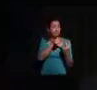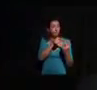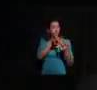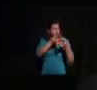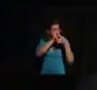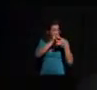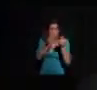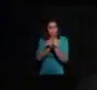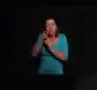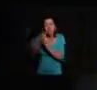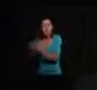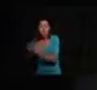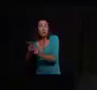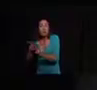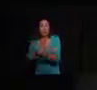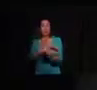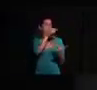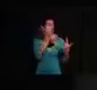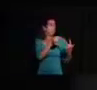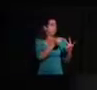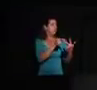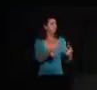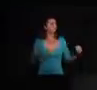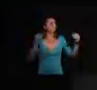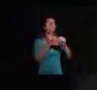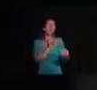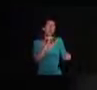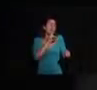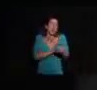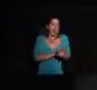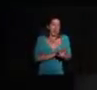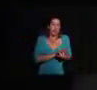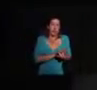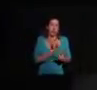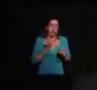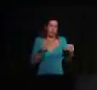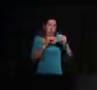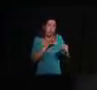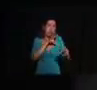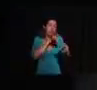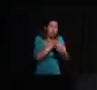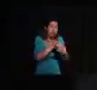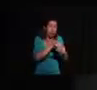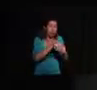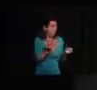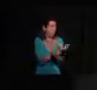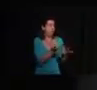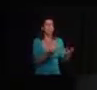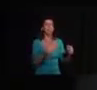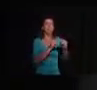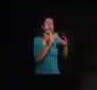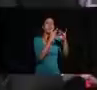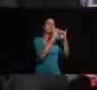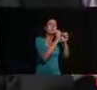other individuals, and you're going to be more committed, and you're going to be more passionate about everything that you're going to do.